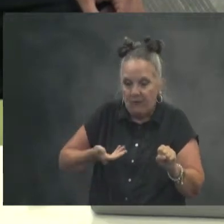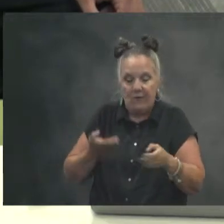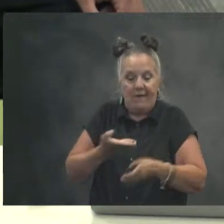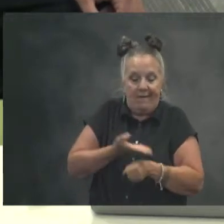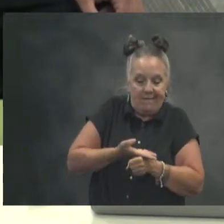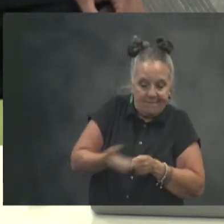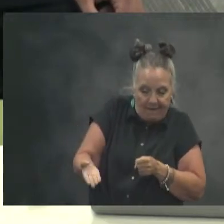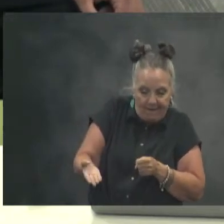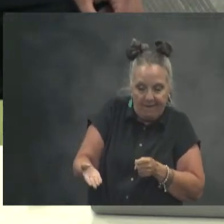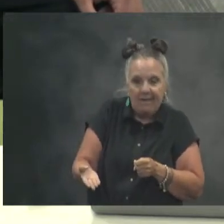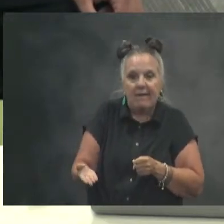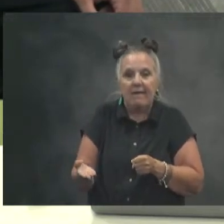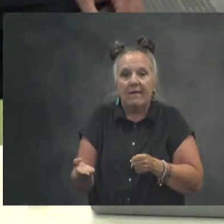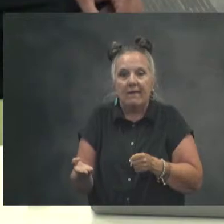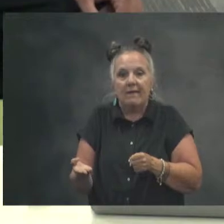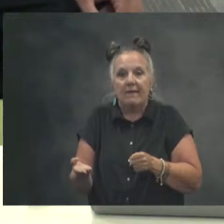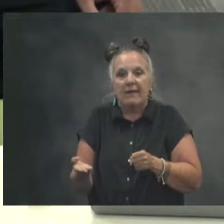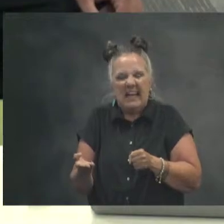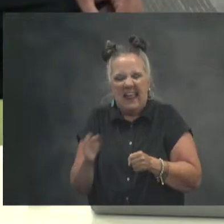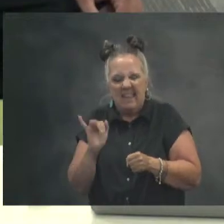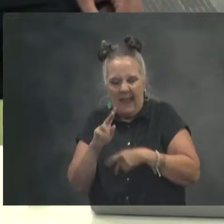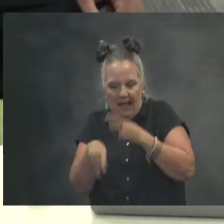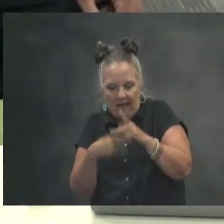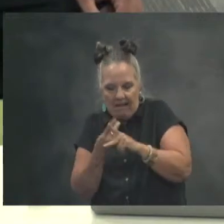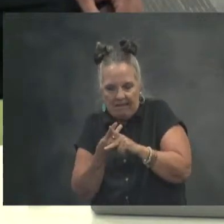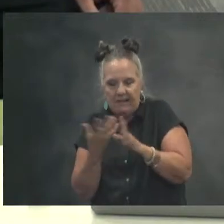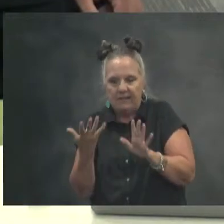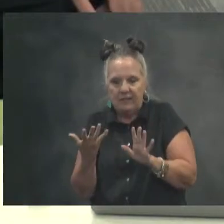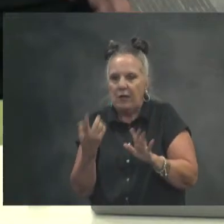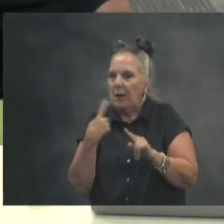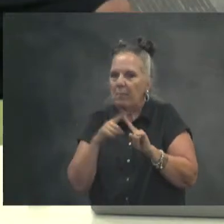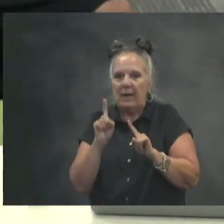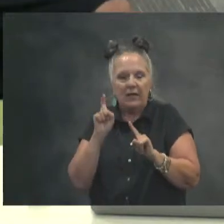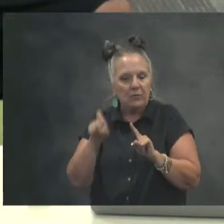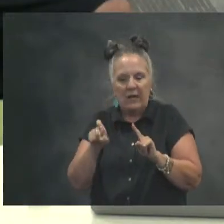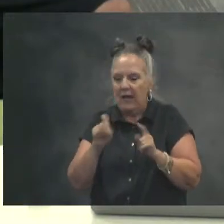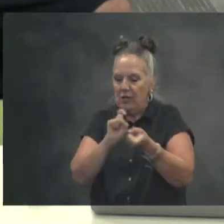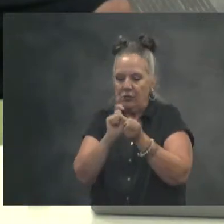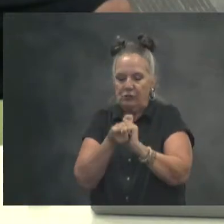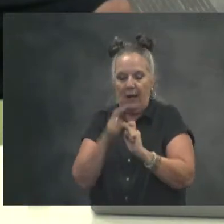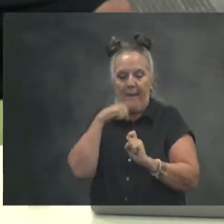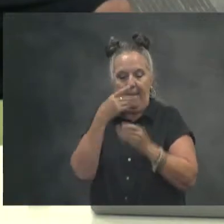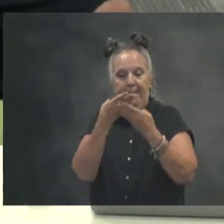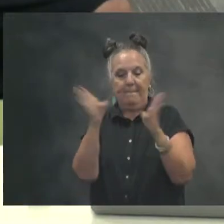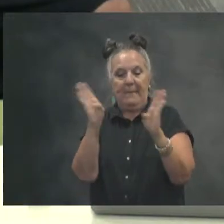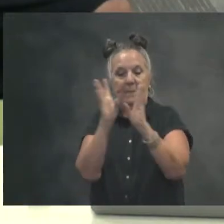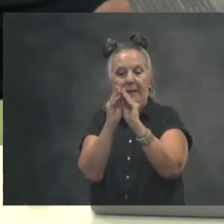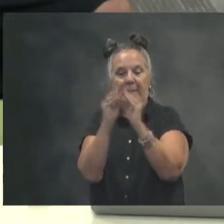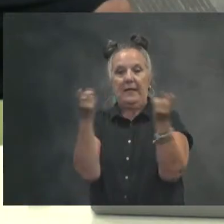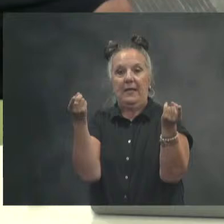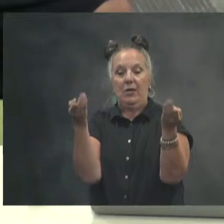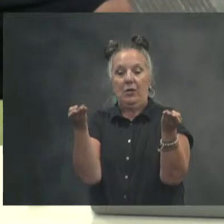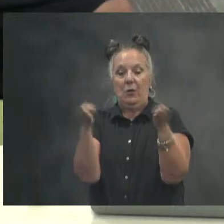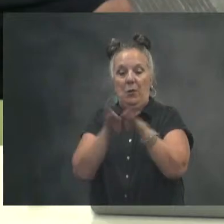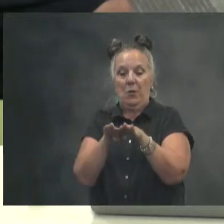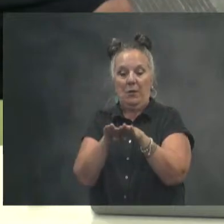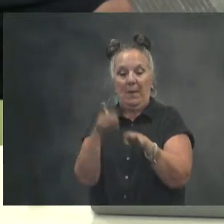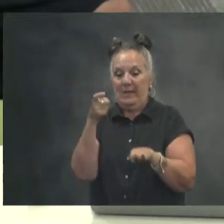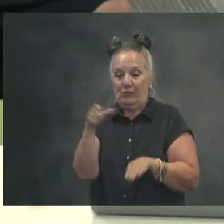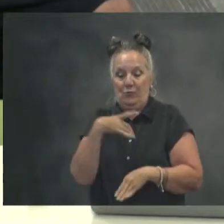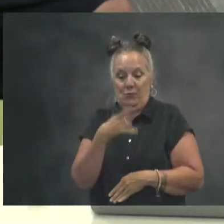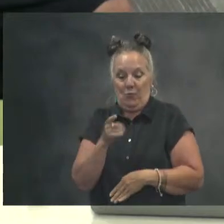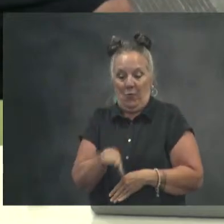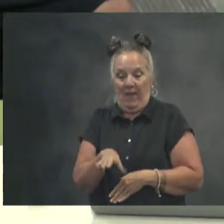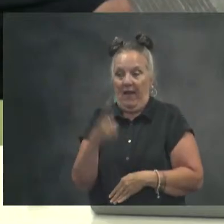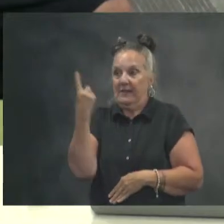fire somebody, to do all things of that nature. But you can't move a public meeting into closed session because you don't like the content